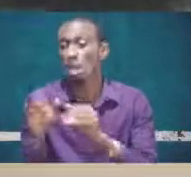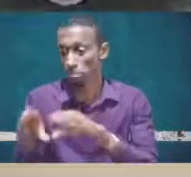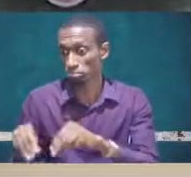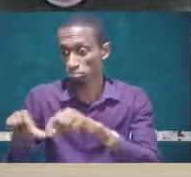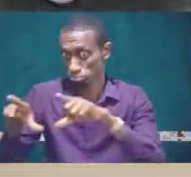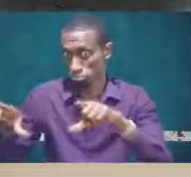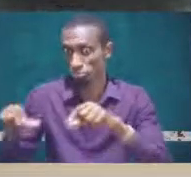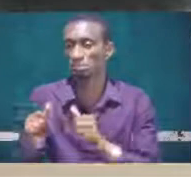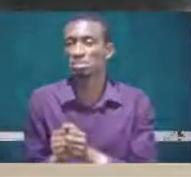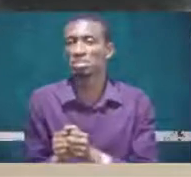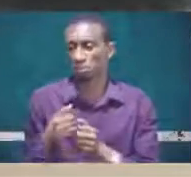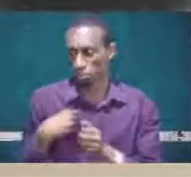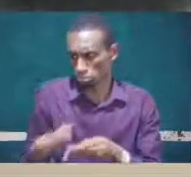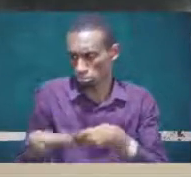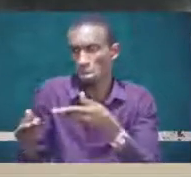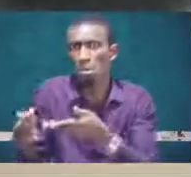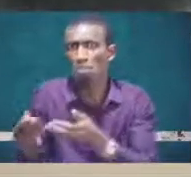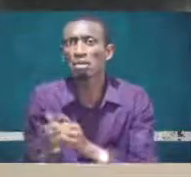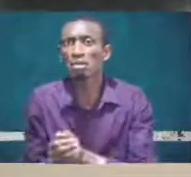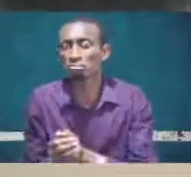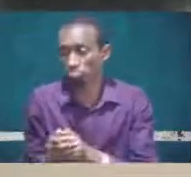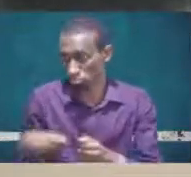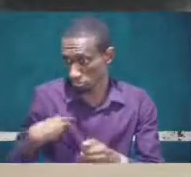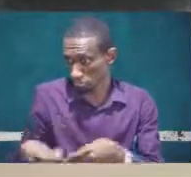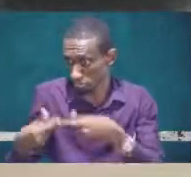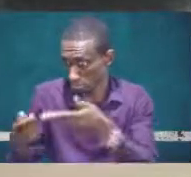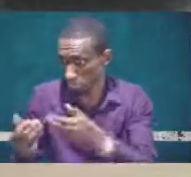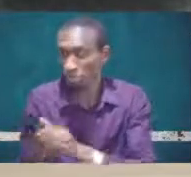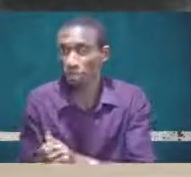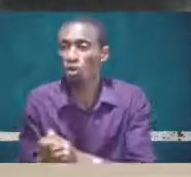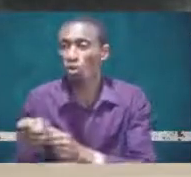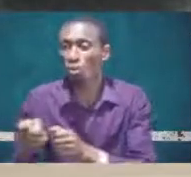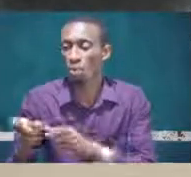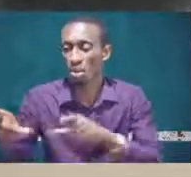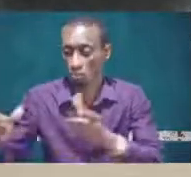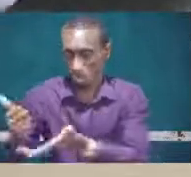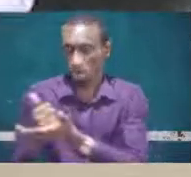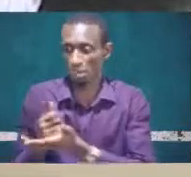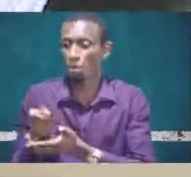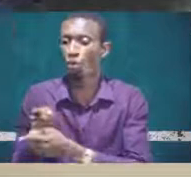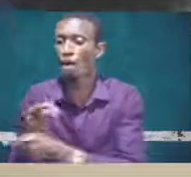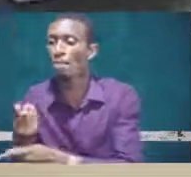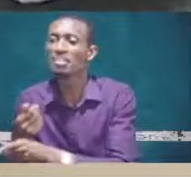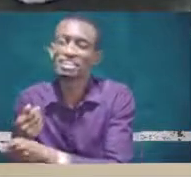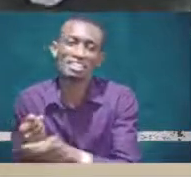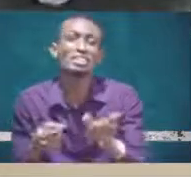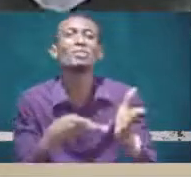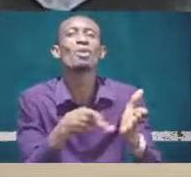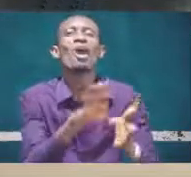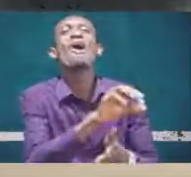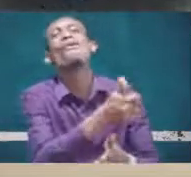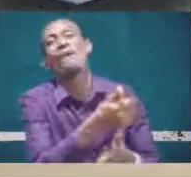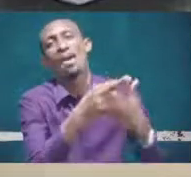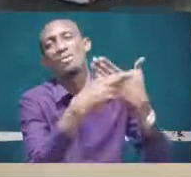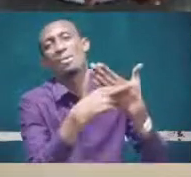that land and go and buy another land in Rwamagana. If I have a plot of land and it is difficult to transfer